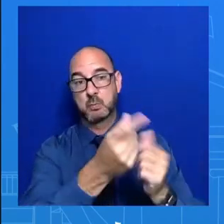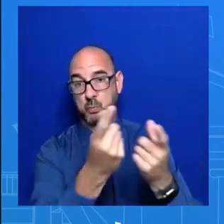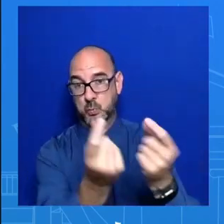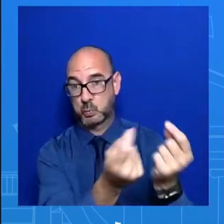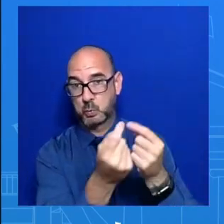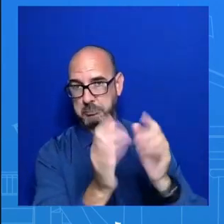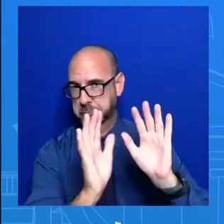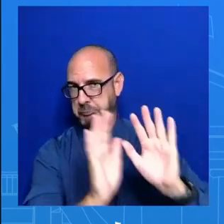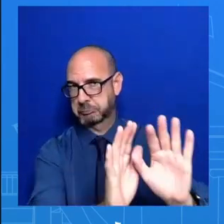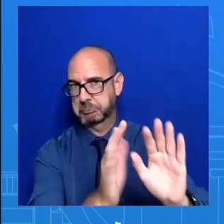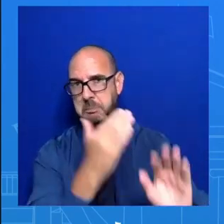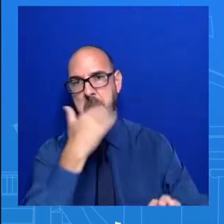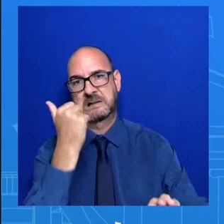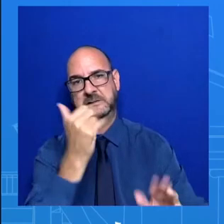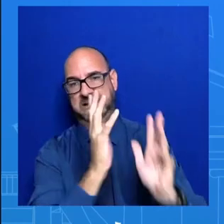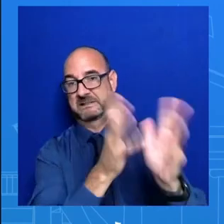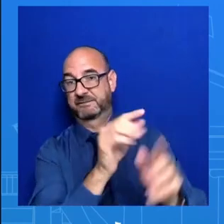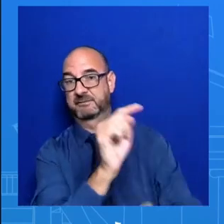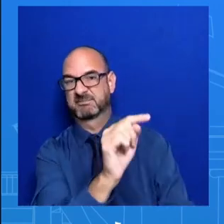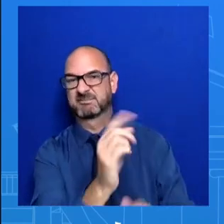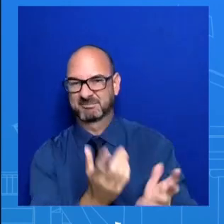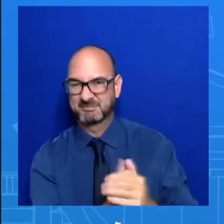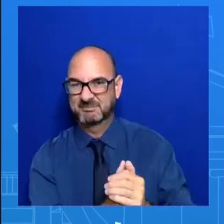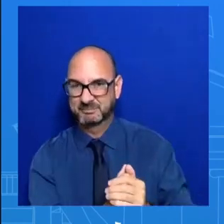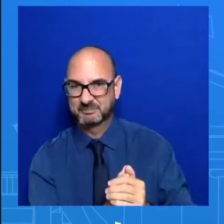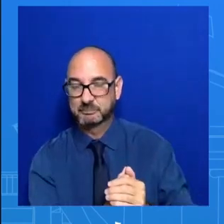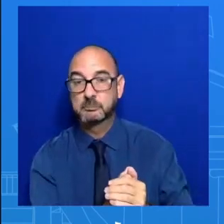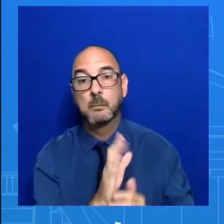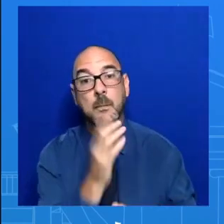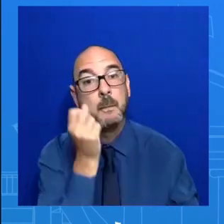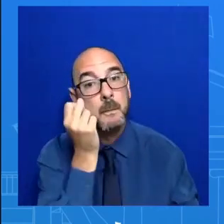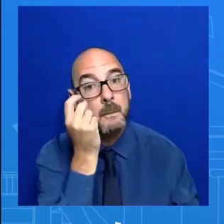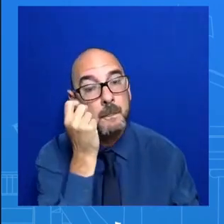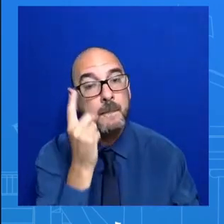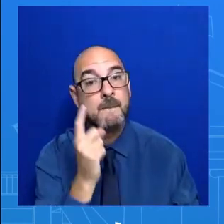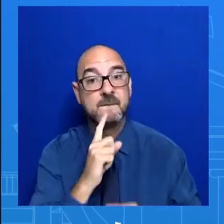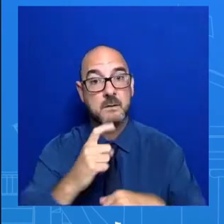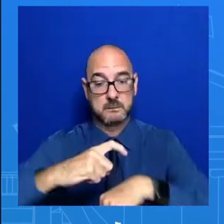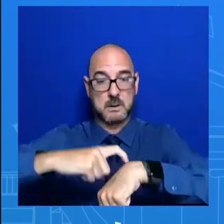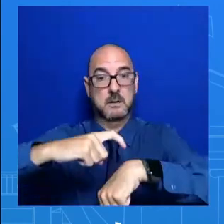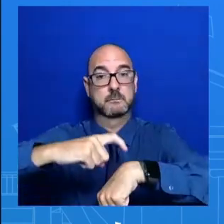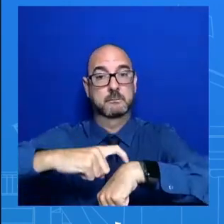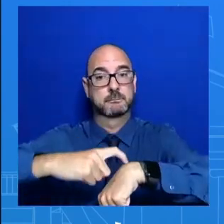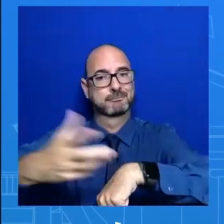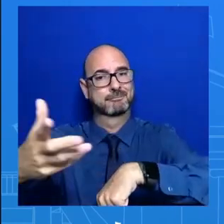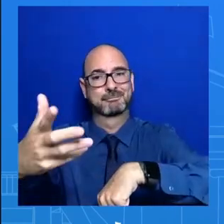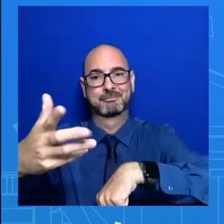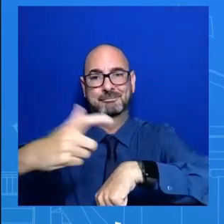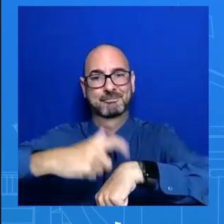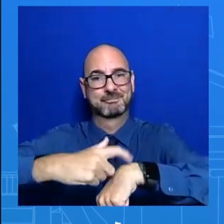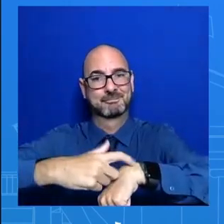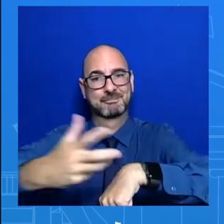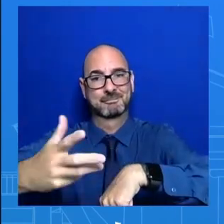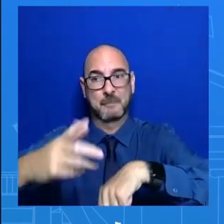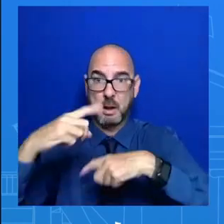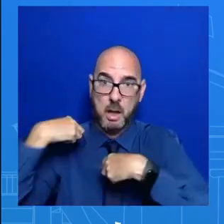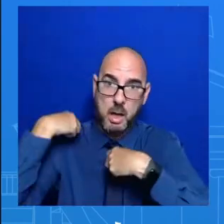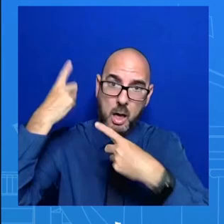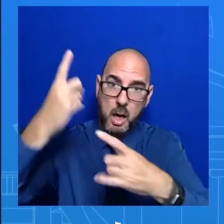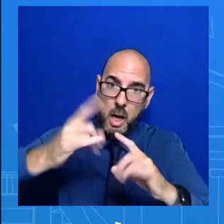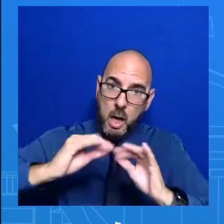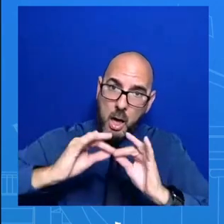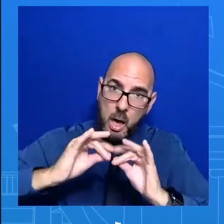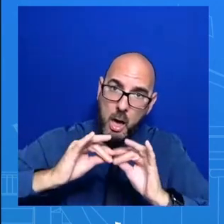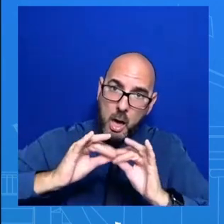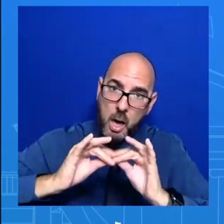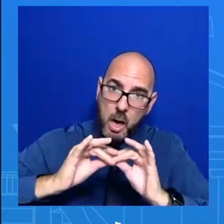I will say is it is long past time to get this done, to get this moving. We were able to get a bipartisan negotiation, a